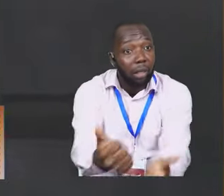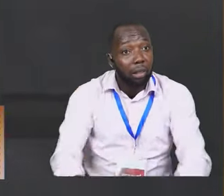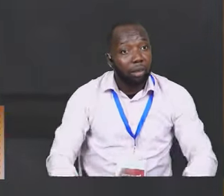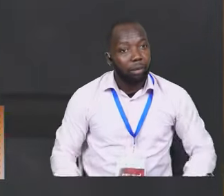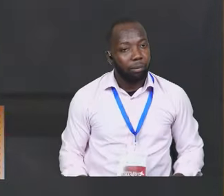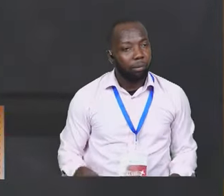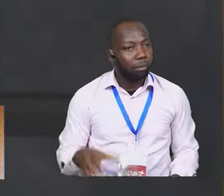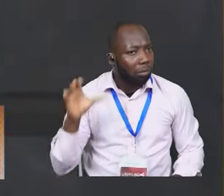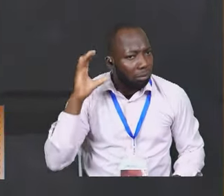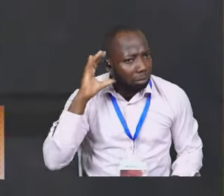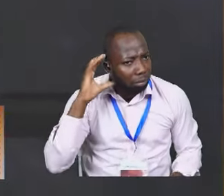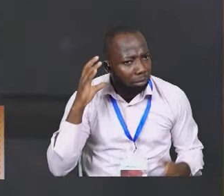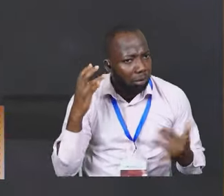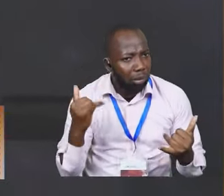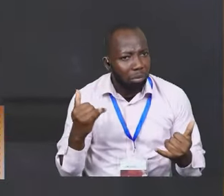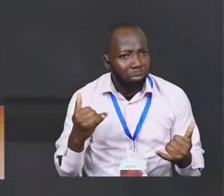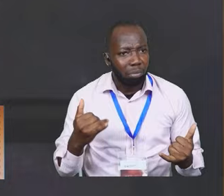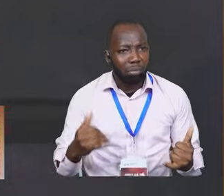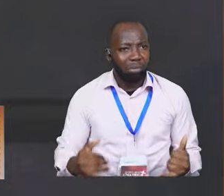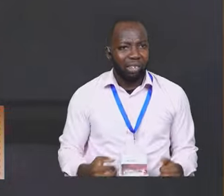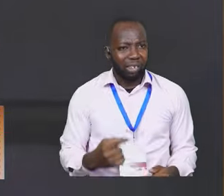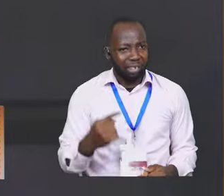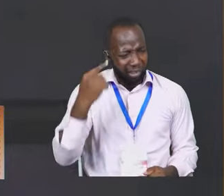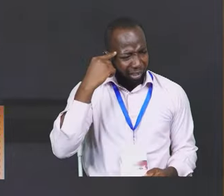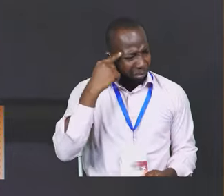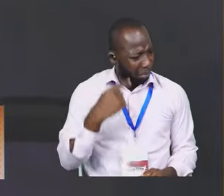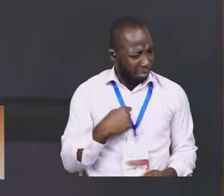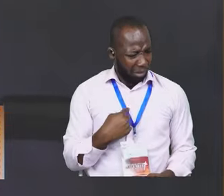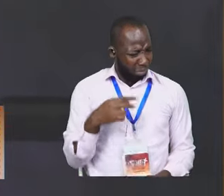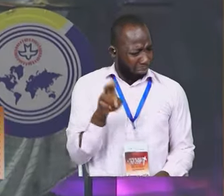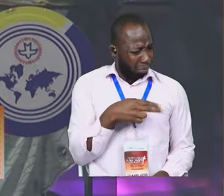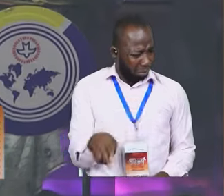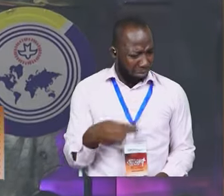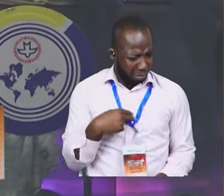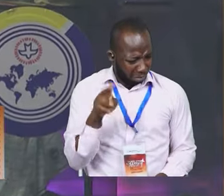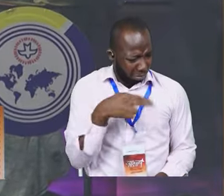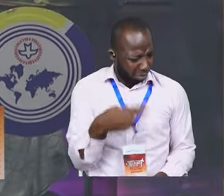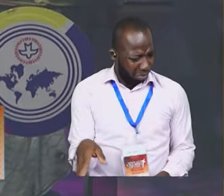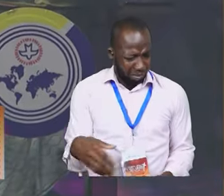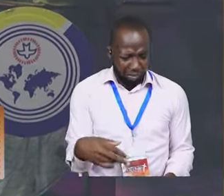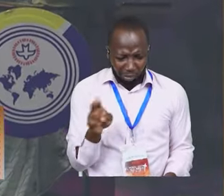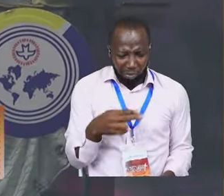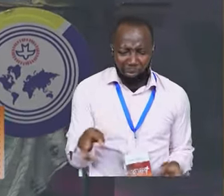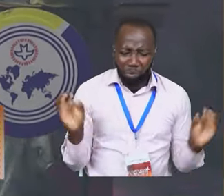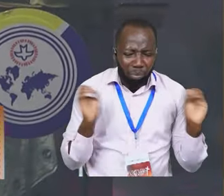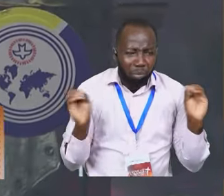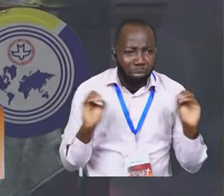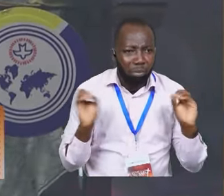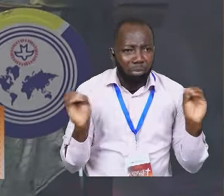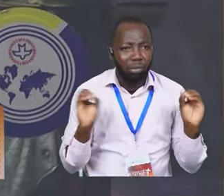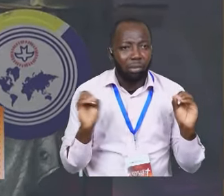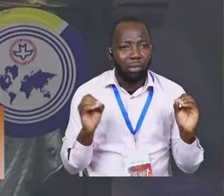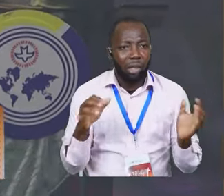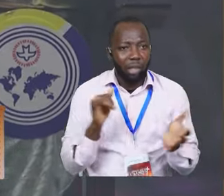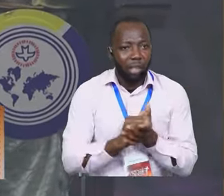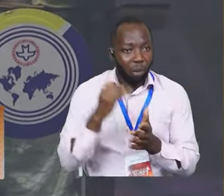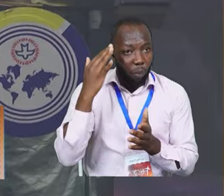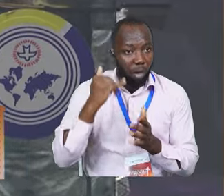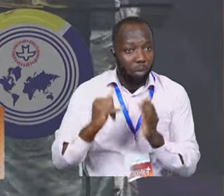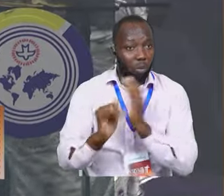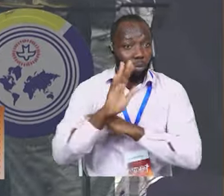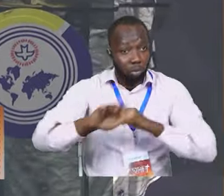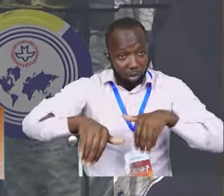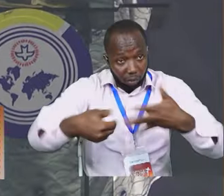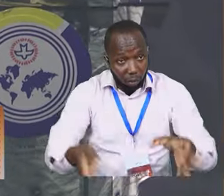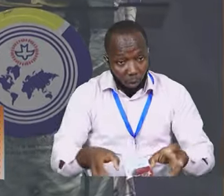Tie, listen. Emu wabon fia. Don't think you are not able to do anything. That's